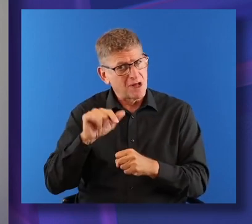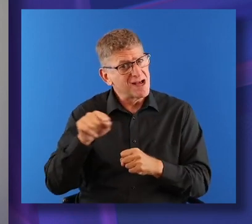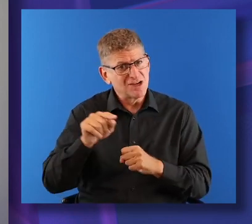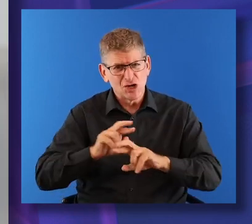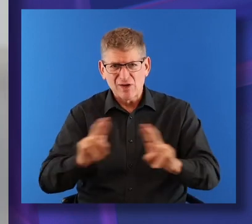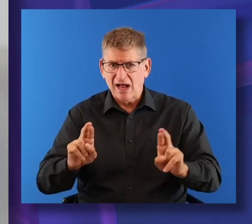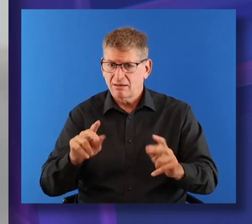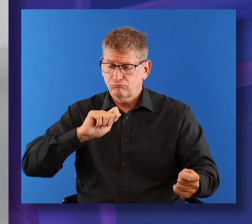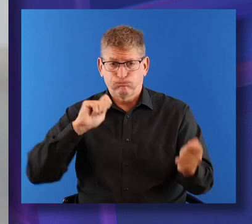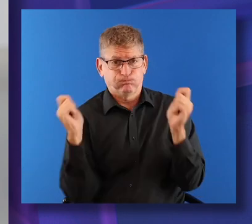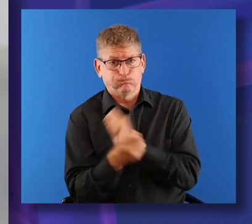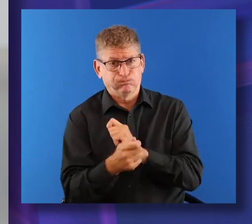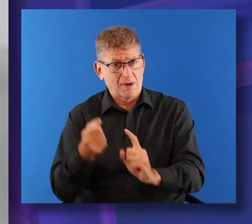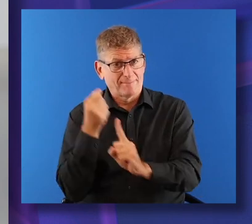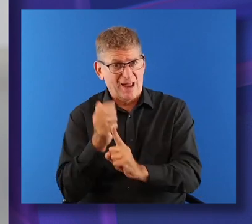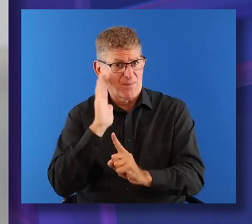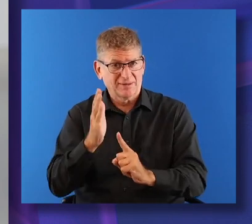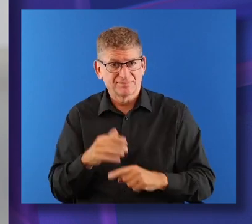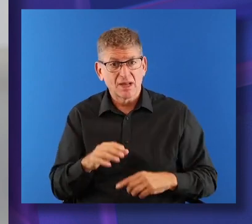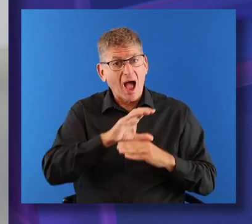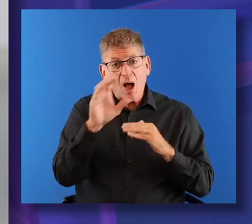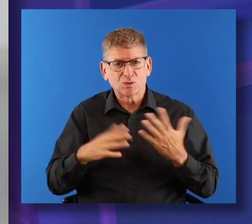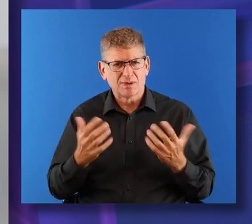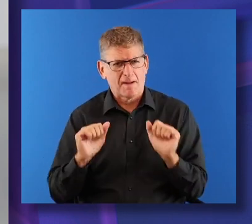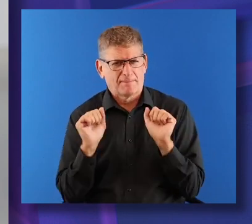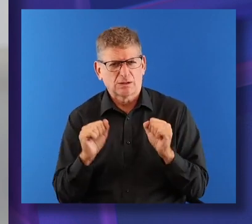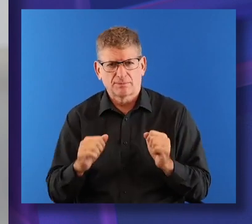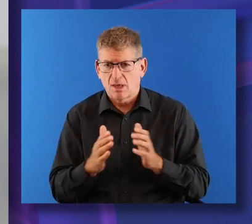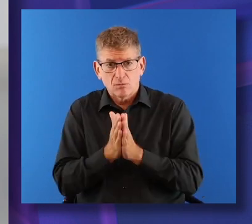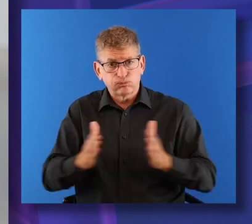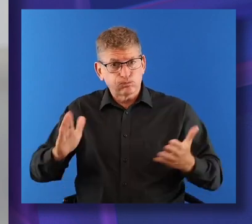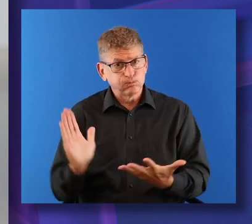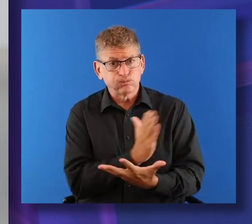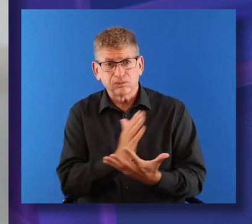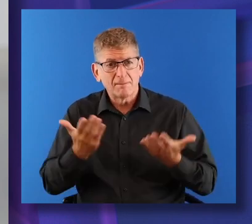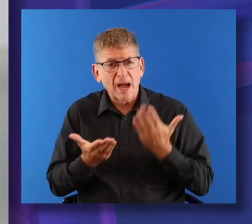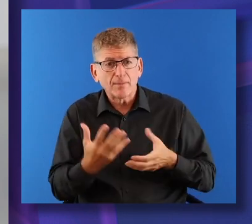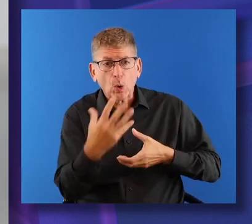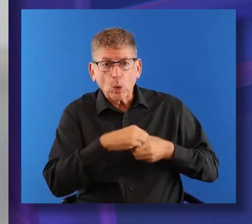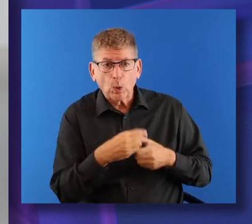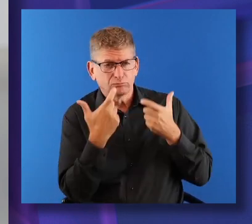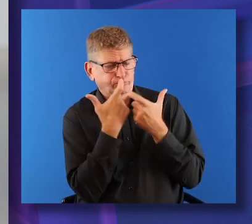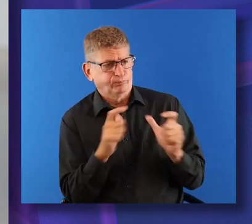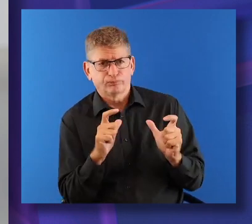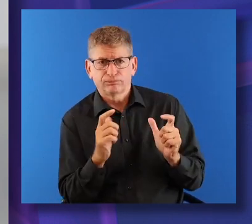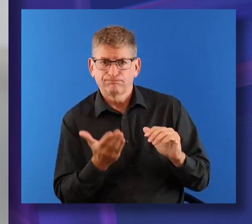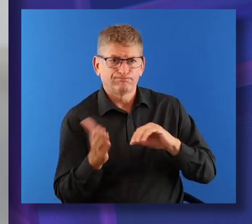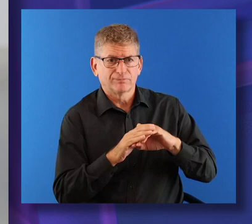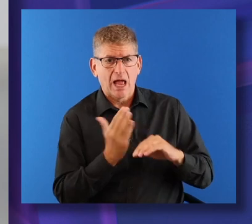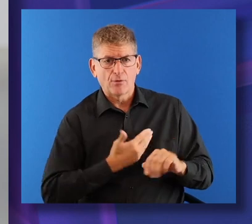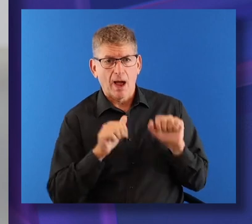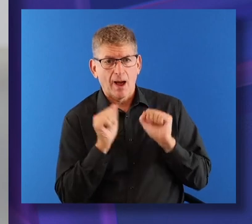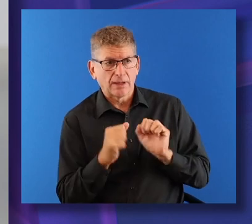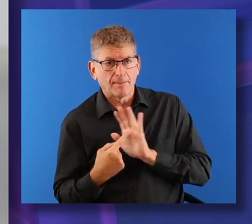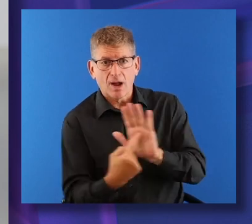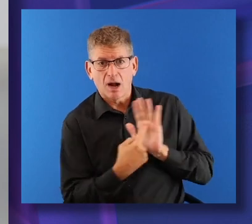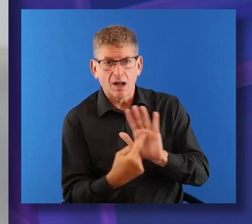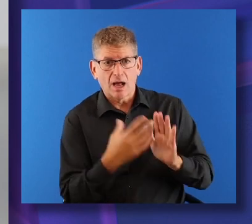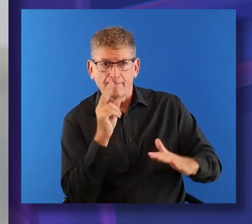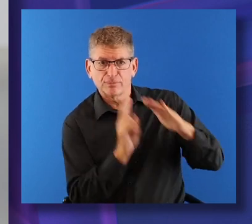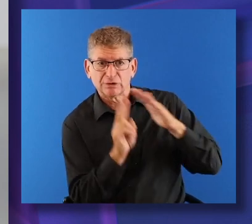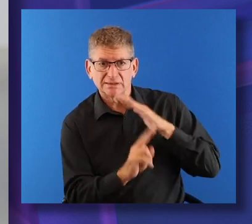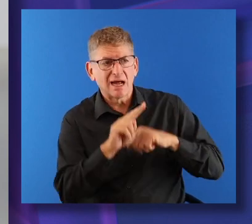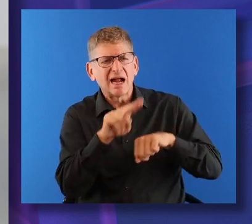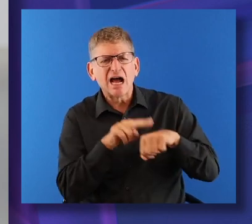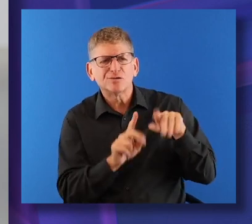impact. The consequences are potentially far-reaching and may dramatically improve our ability to model and predict natural